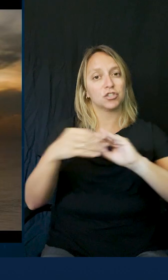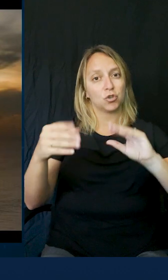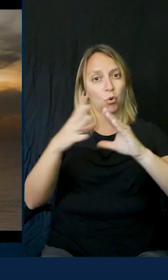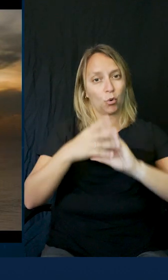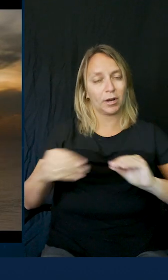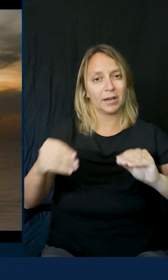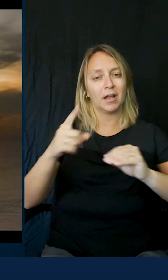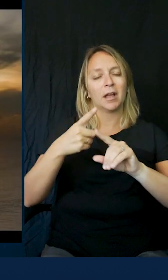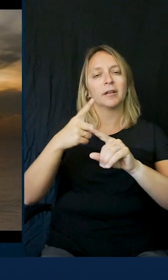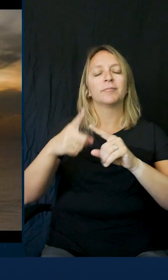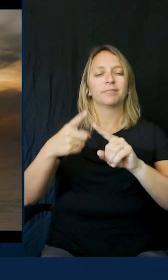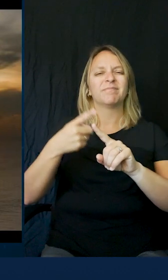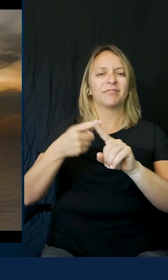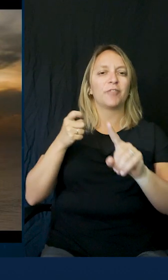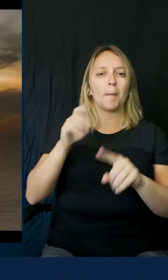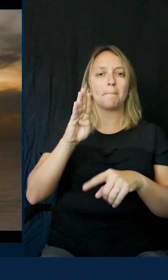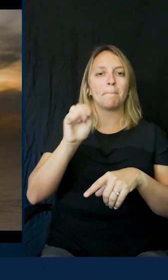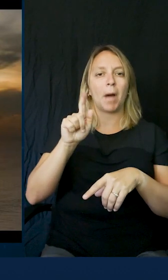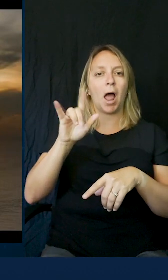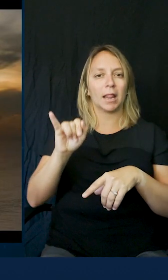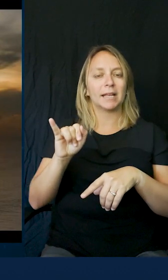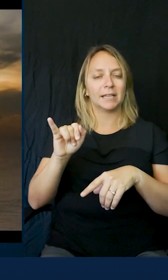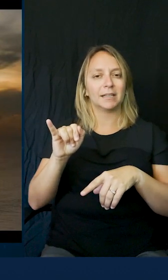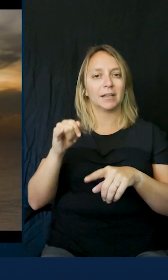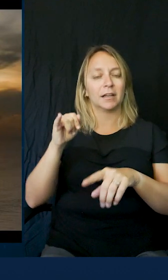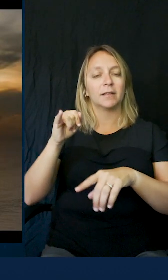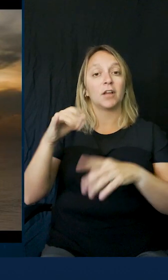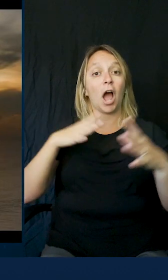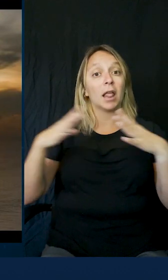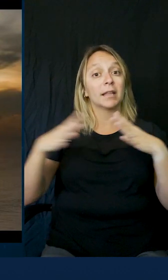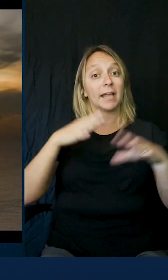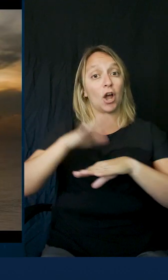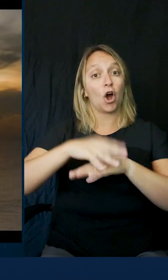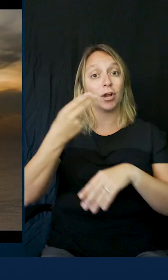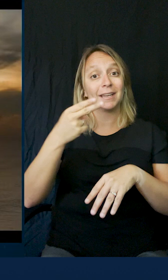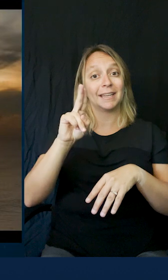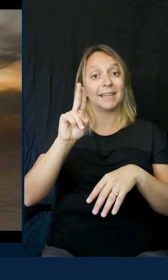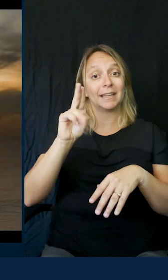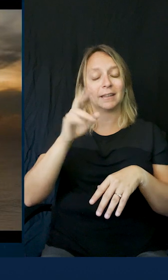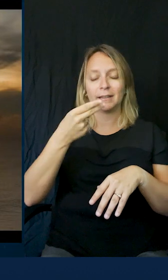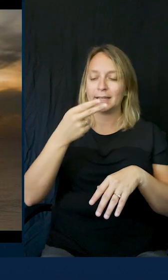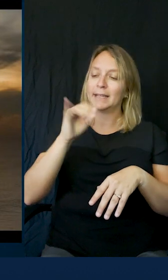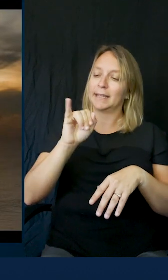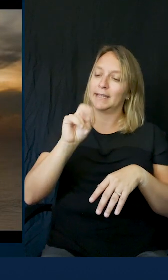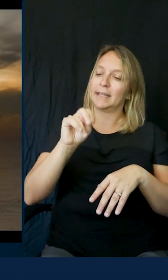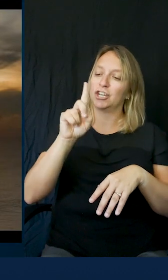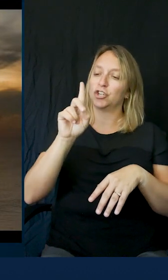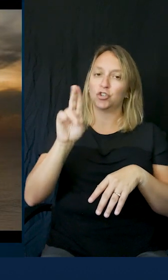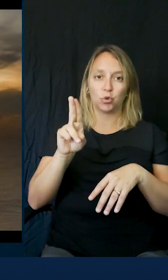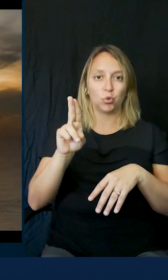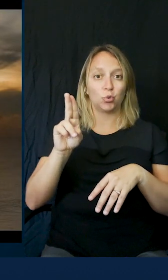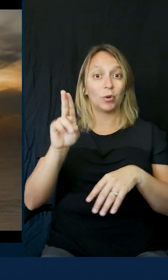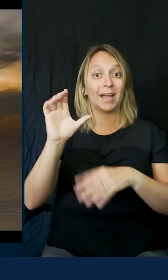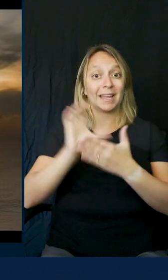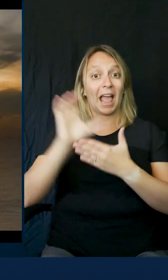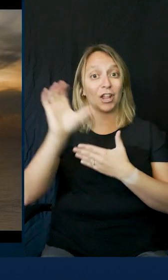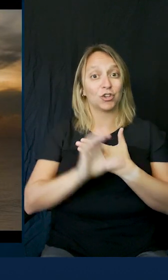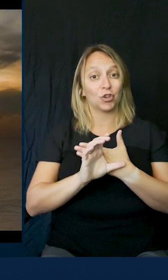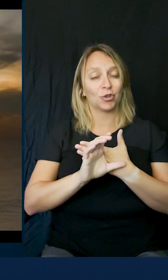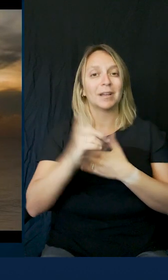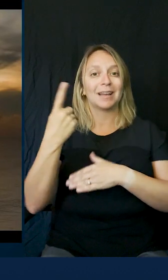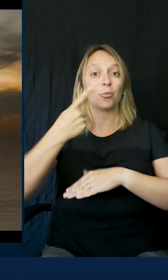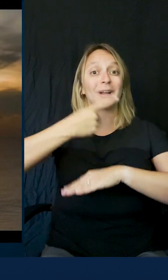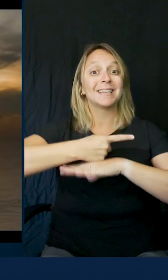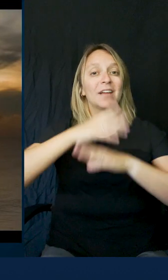there's a holiday on the Hindu calendar where there is a day of silence. It's on land, of